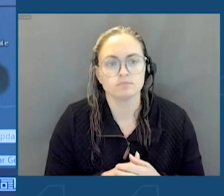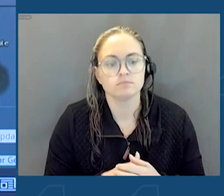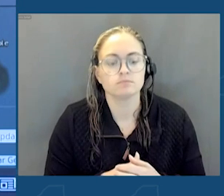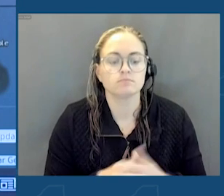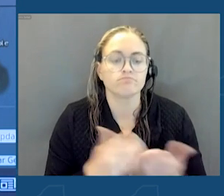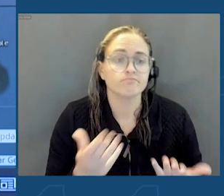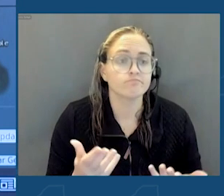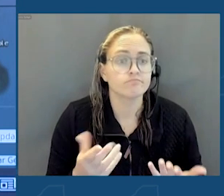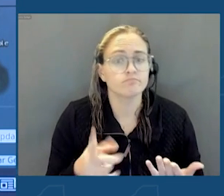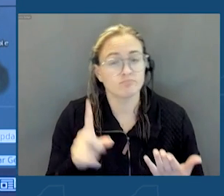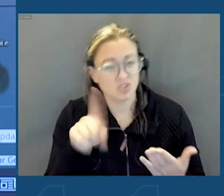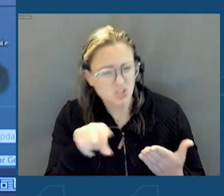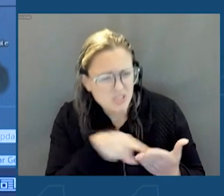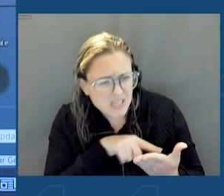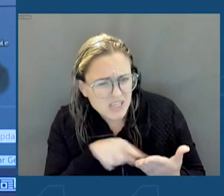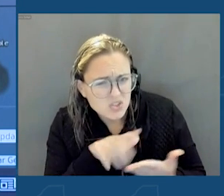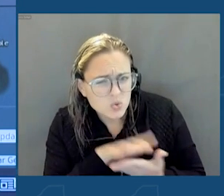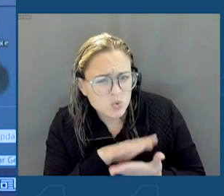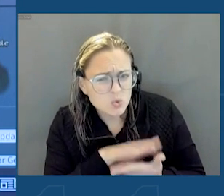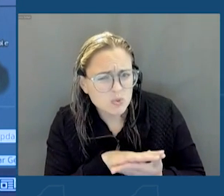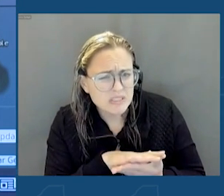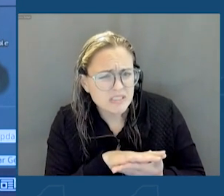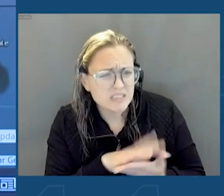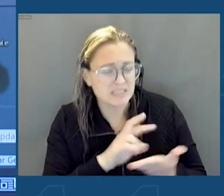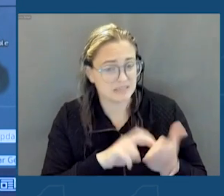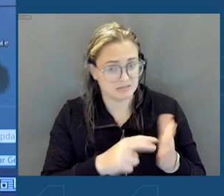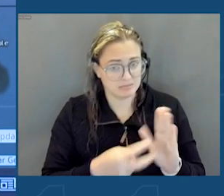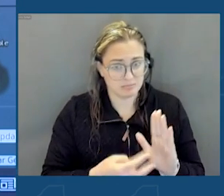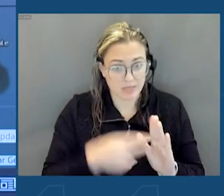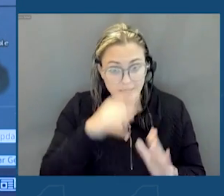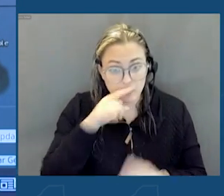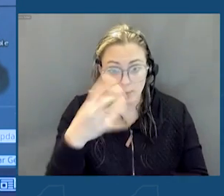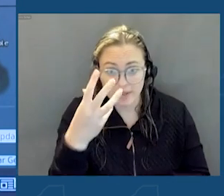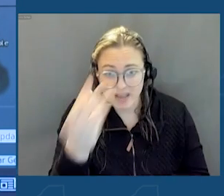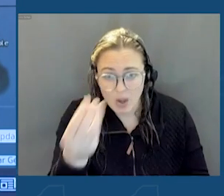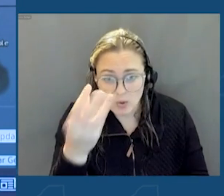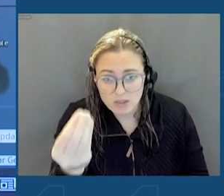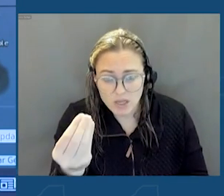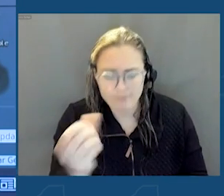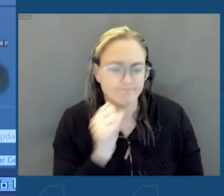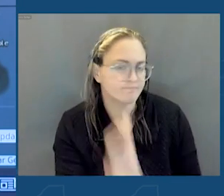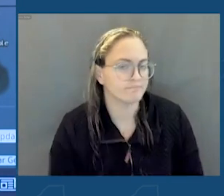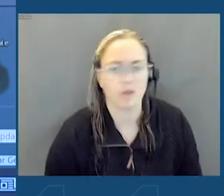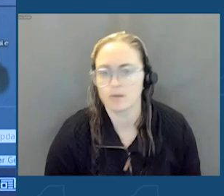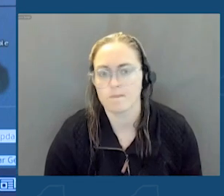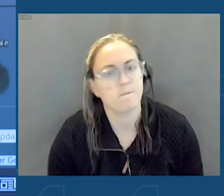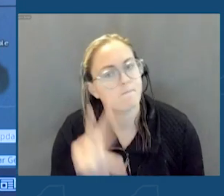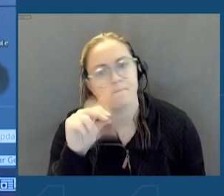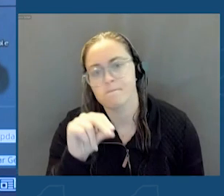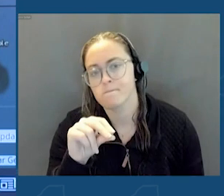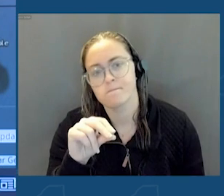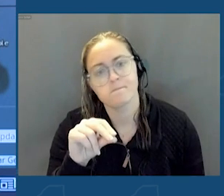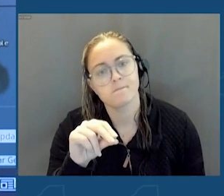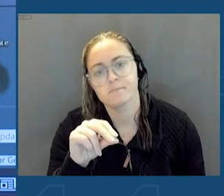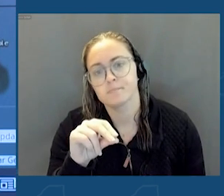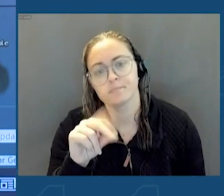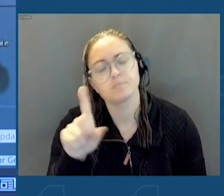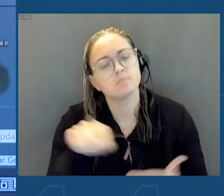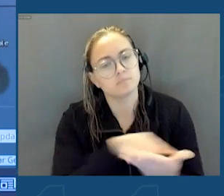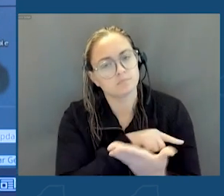be canceling schools? If that means the kids are going to be outside, absolutely not. Just after school activities that are outdoor we're